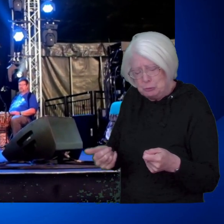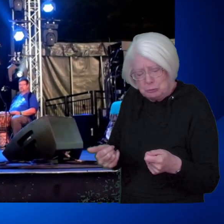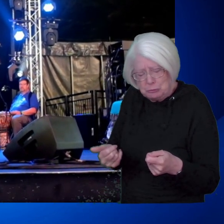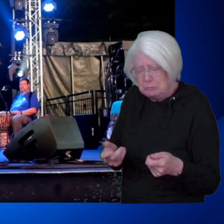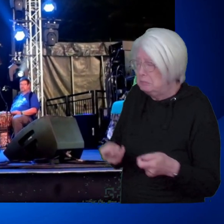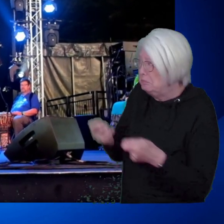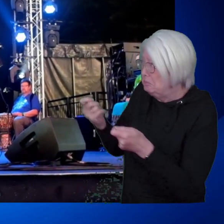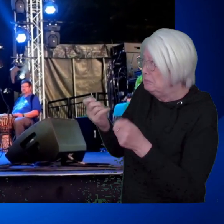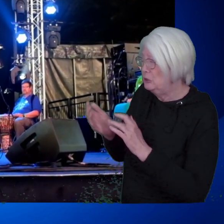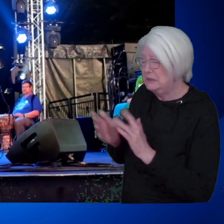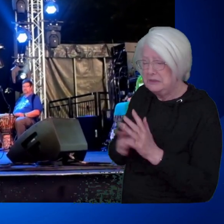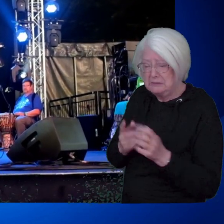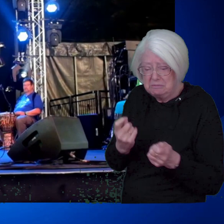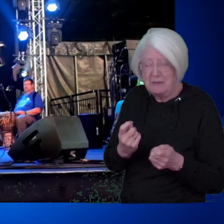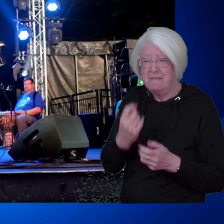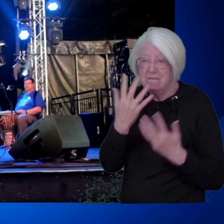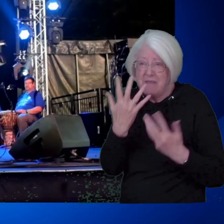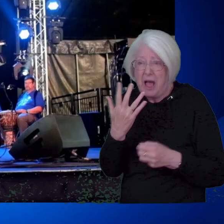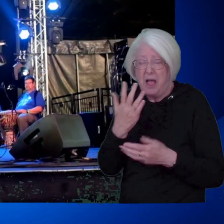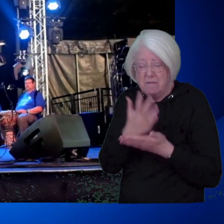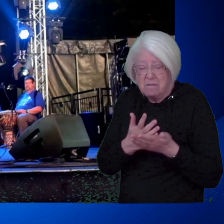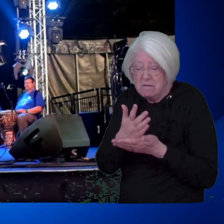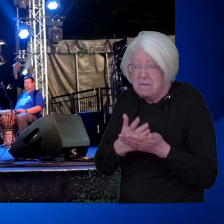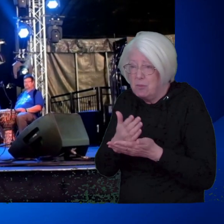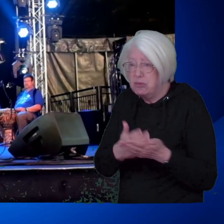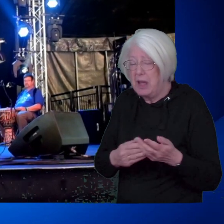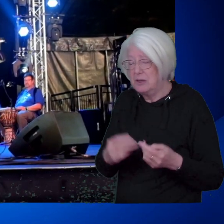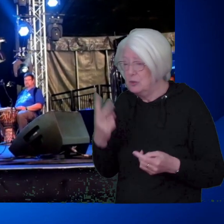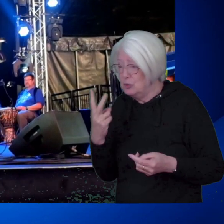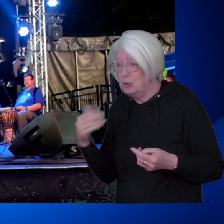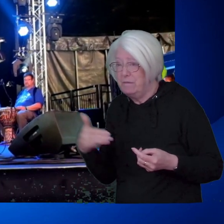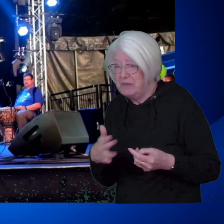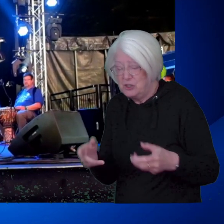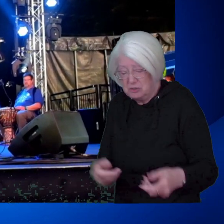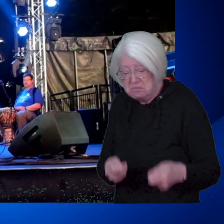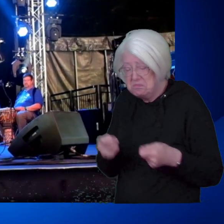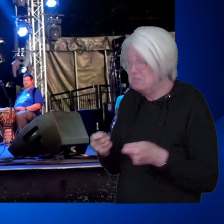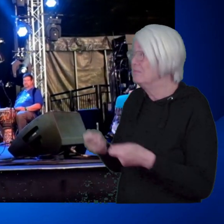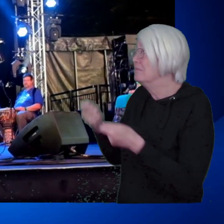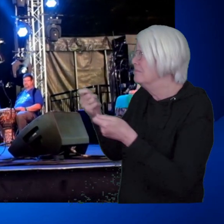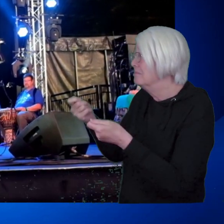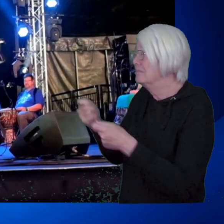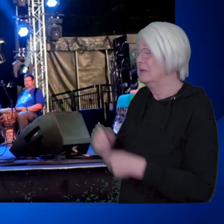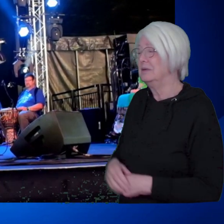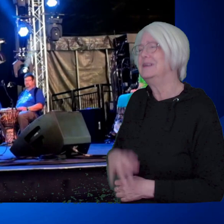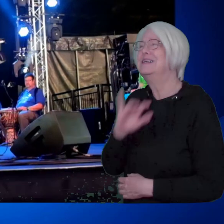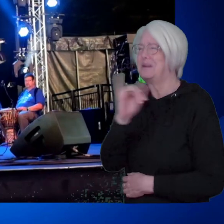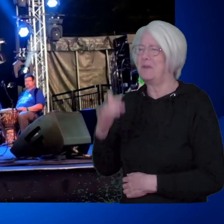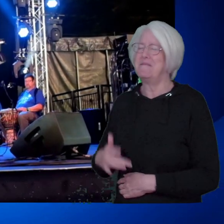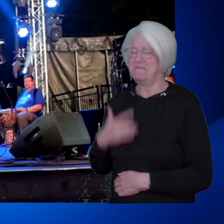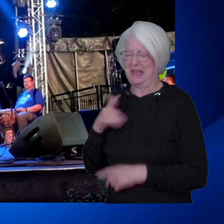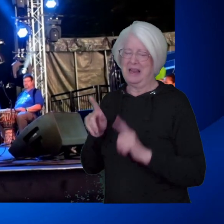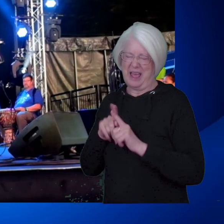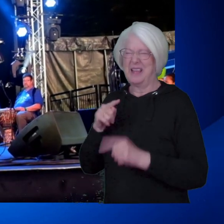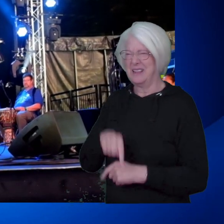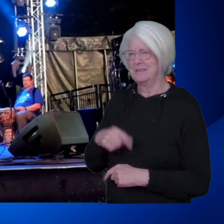give Jesus, only 5 small loaves and 2 small fish. Sometimes I feel